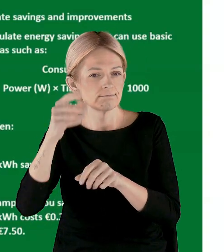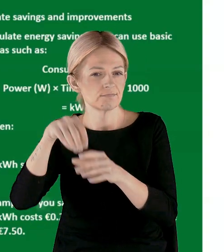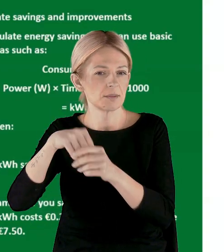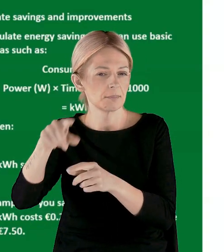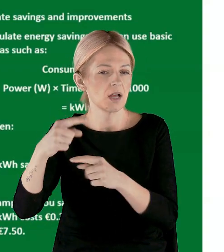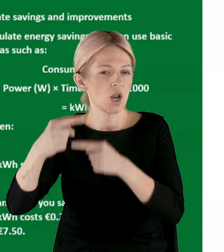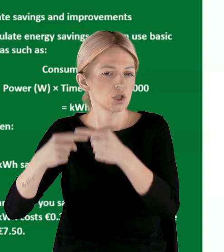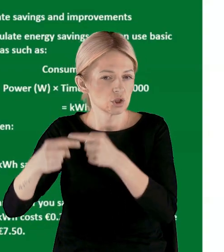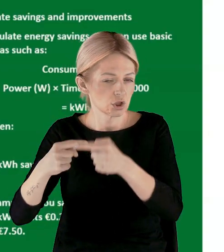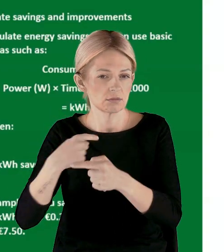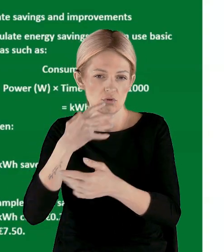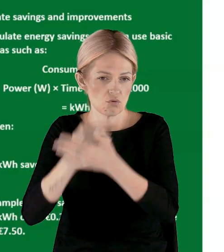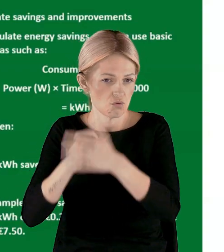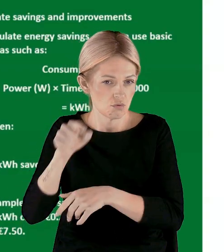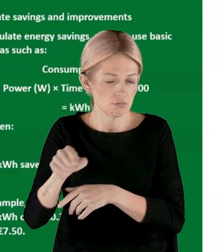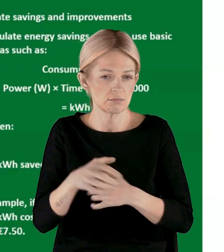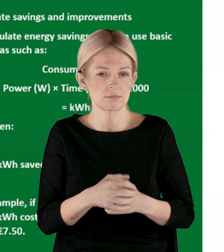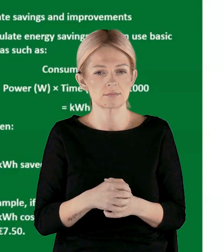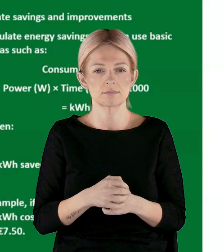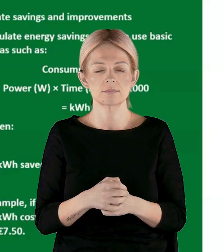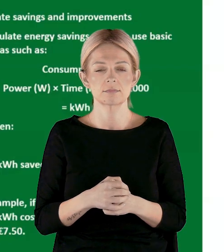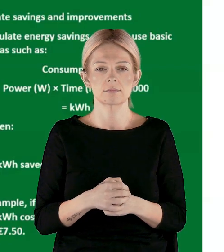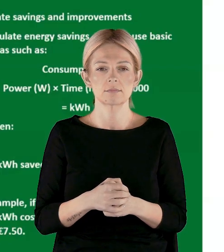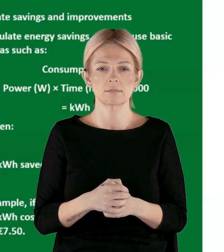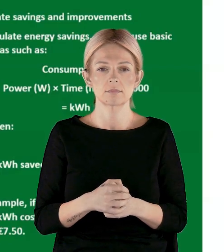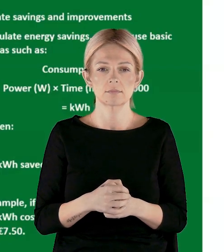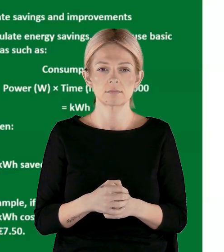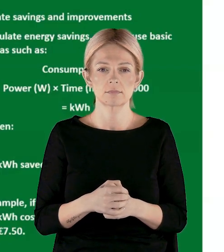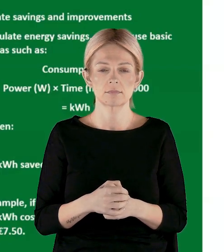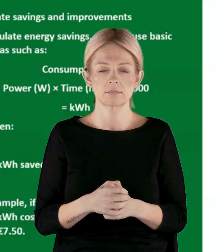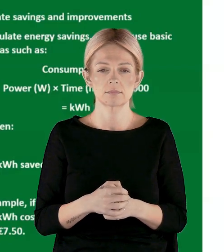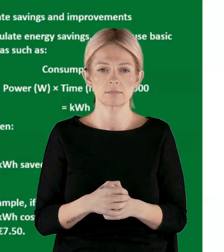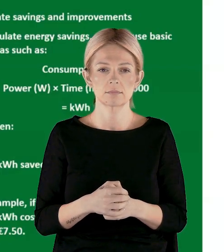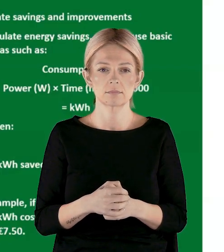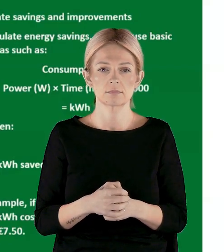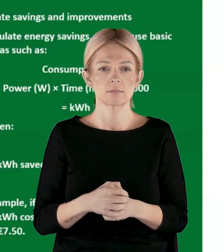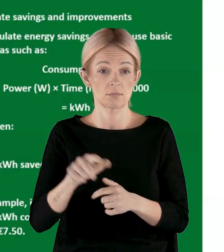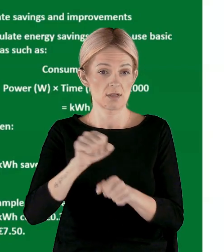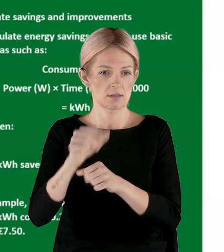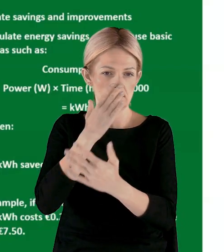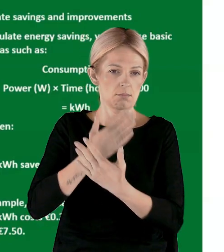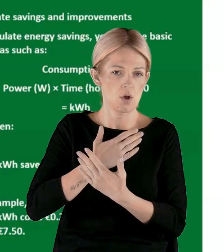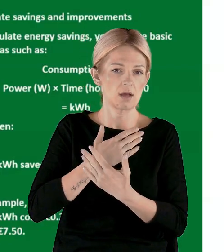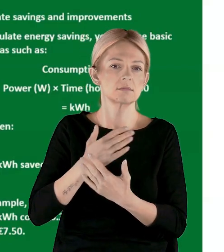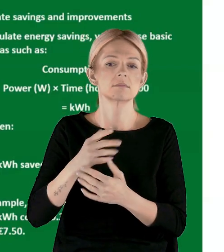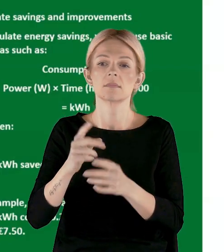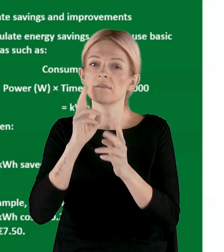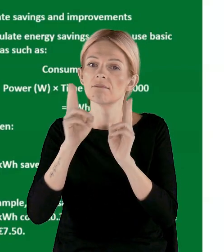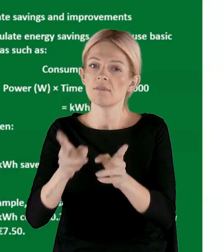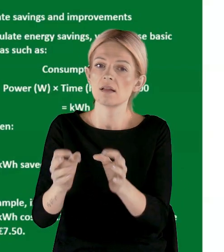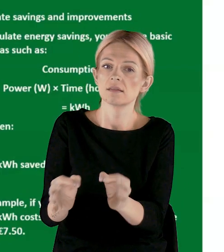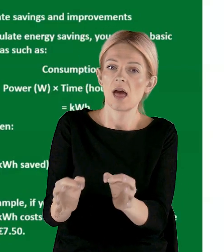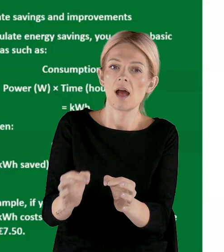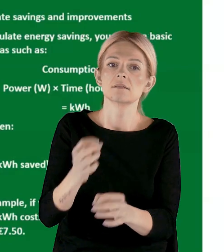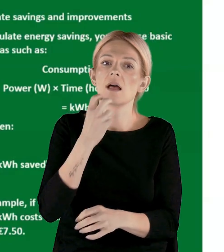smart meters that show real-time consumption. And then we have also